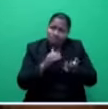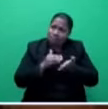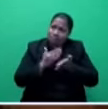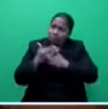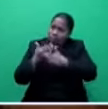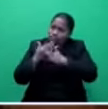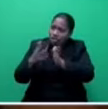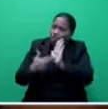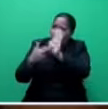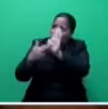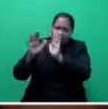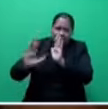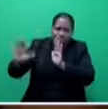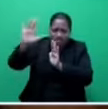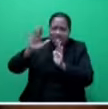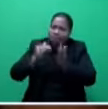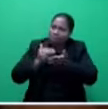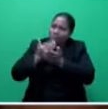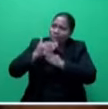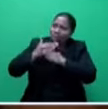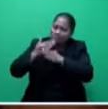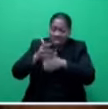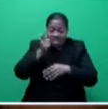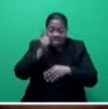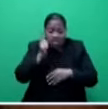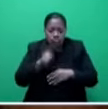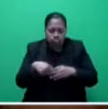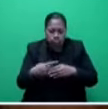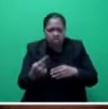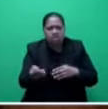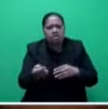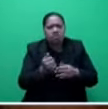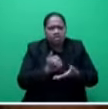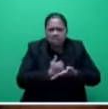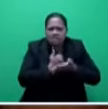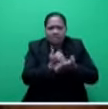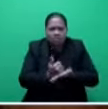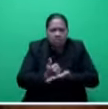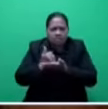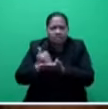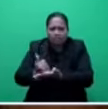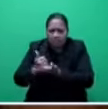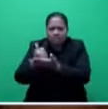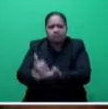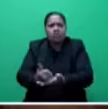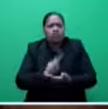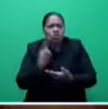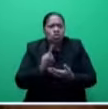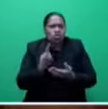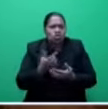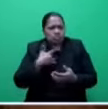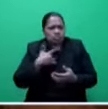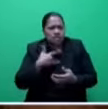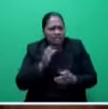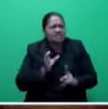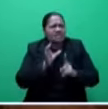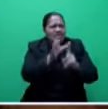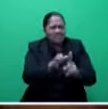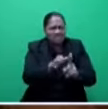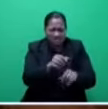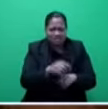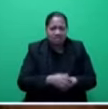Teachers continue to provide psychosocial support through well wishes, cards, and meals to those at isolation facilities. Again, this